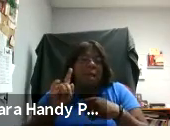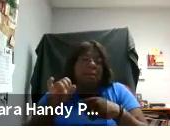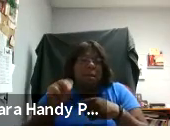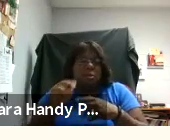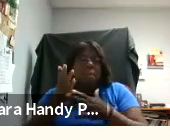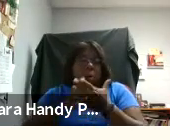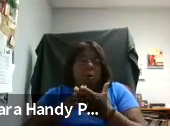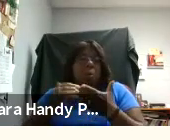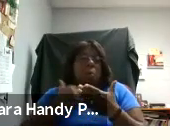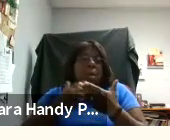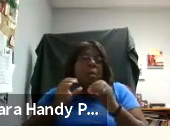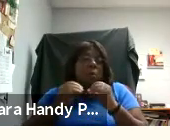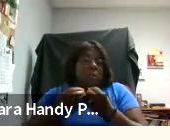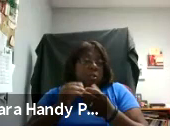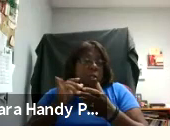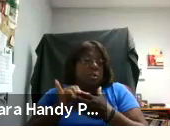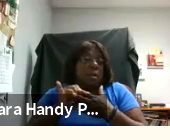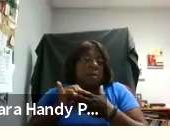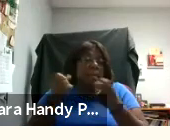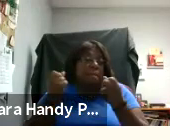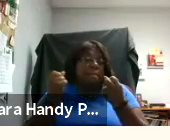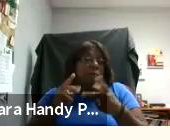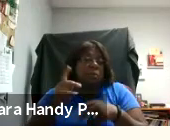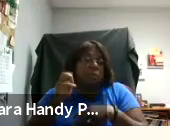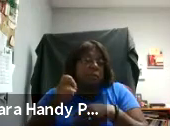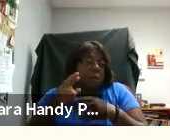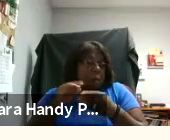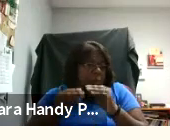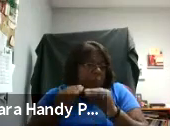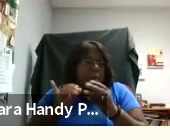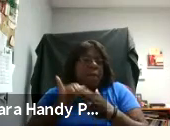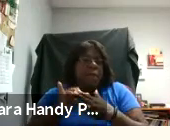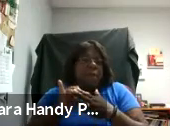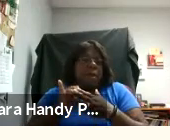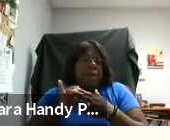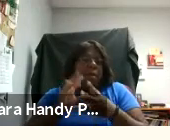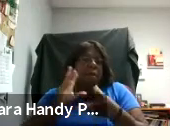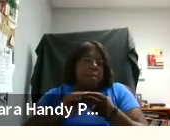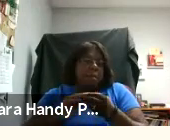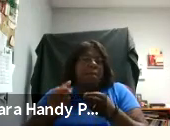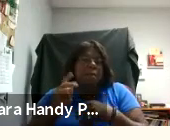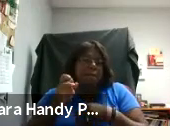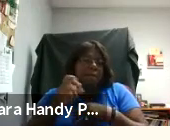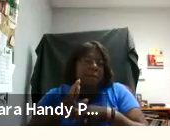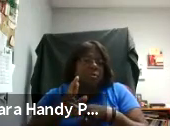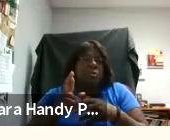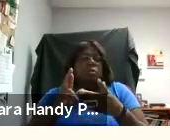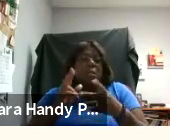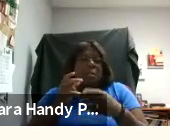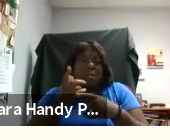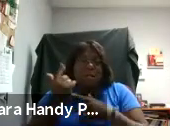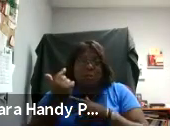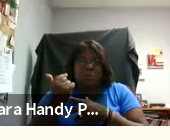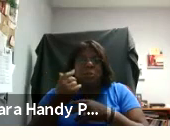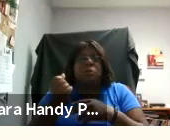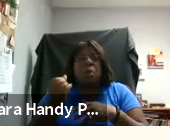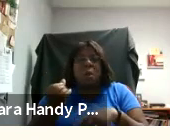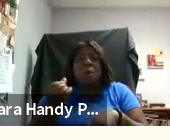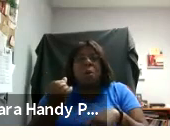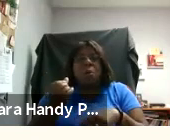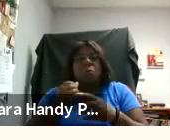had organizations that had multiple vendor numbers that combined their vendor agreements last year. And I started running